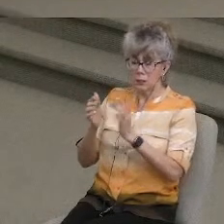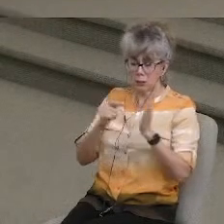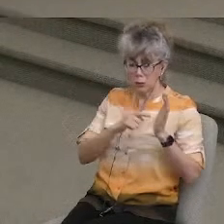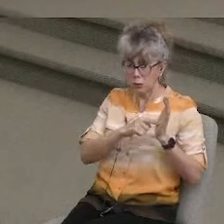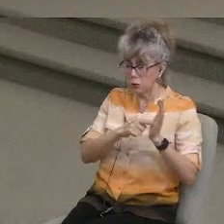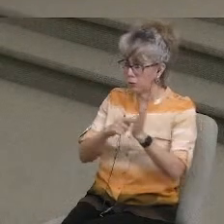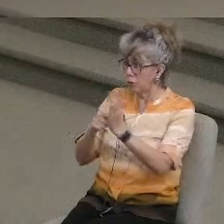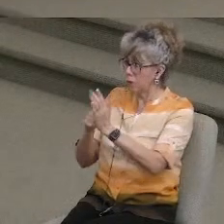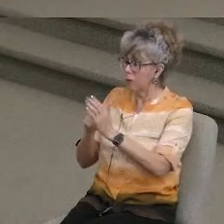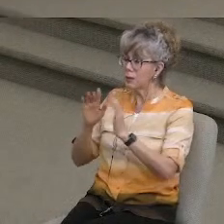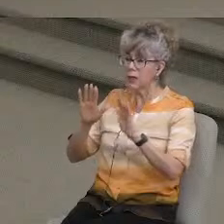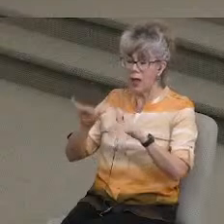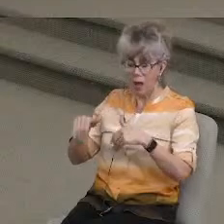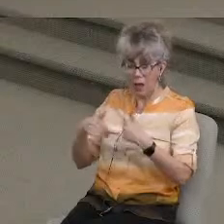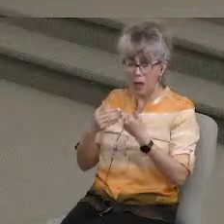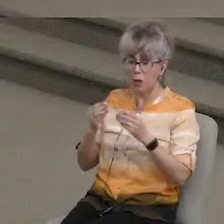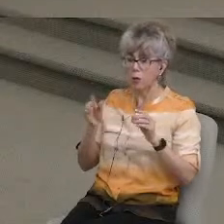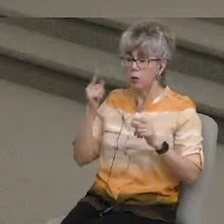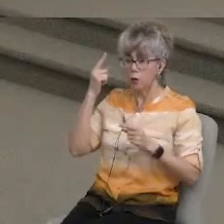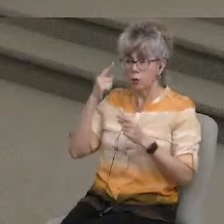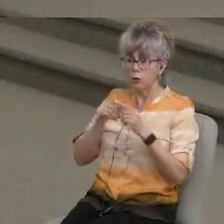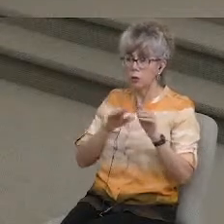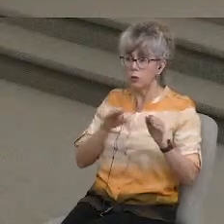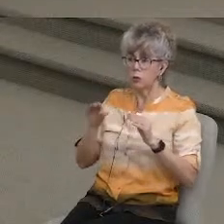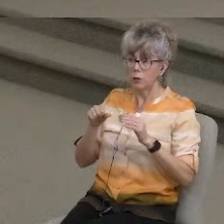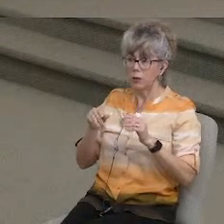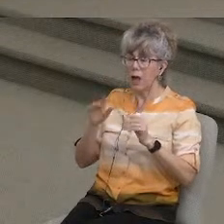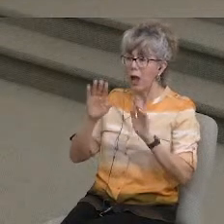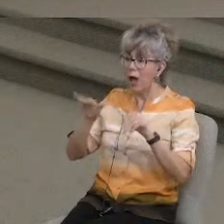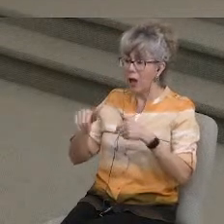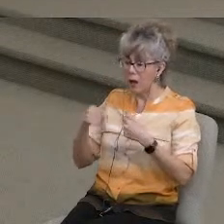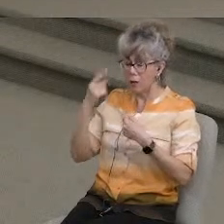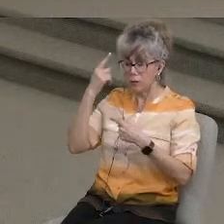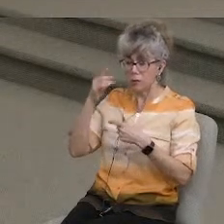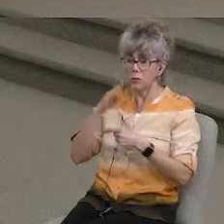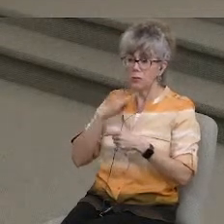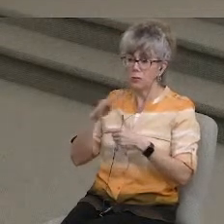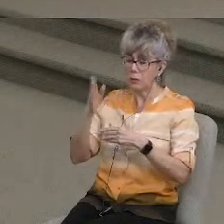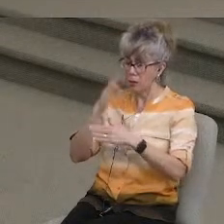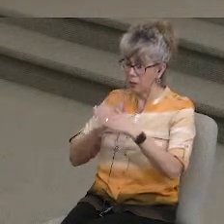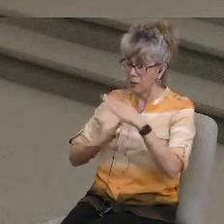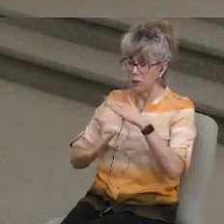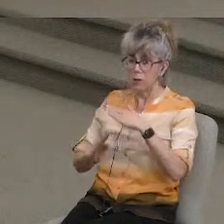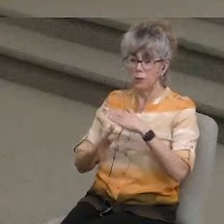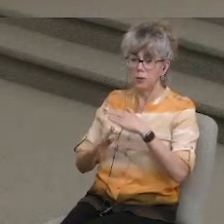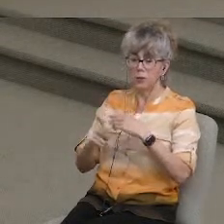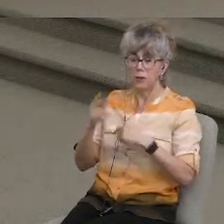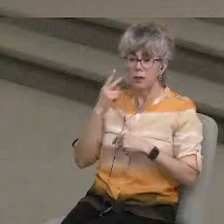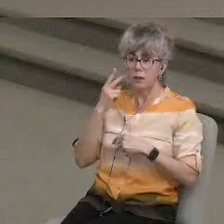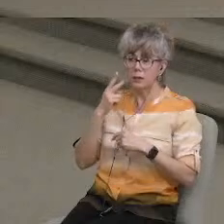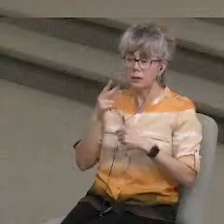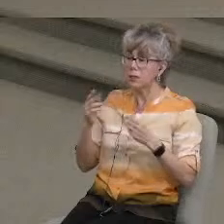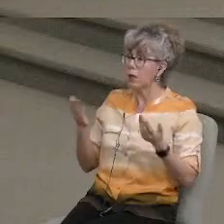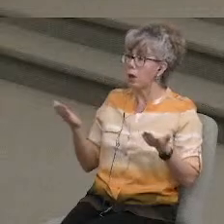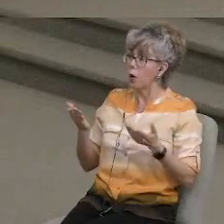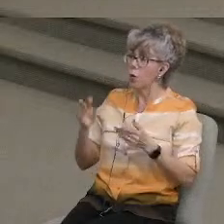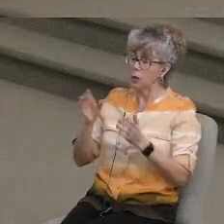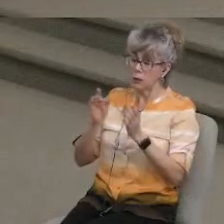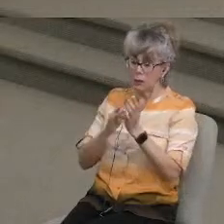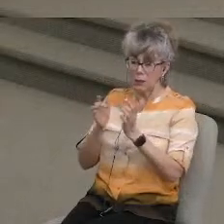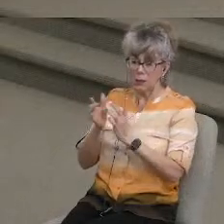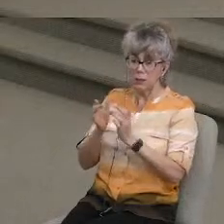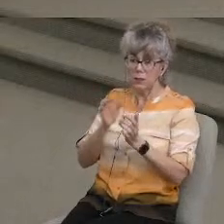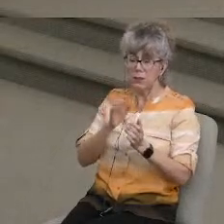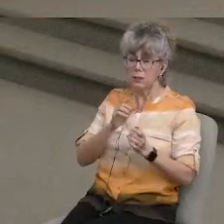was. But humility is seen in what Jesus did for us. And then we see submission